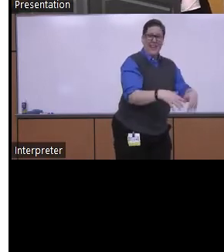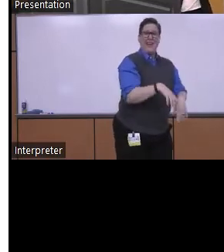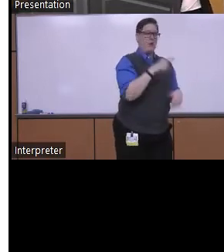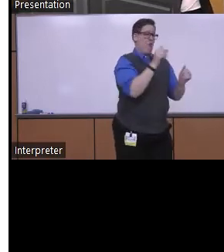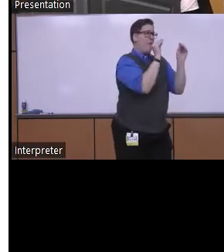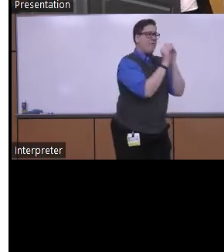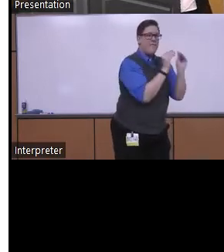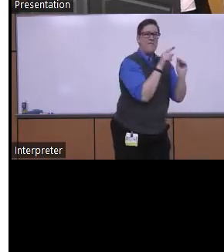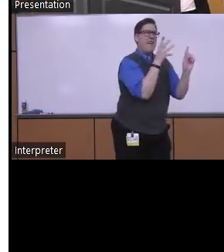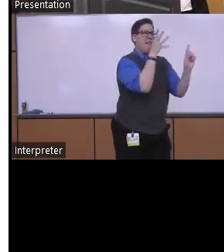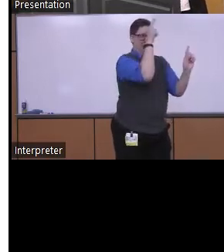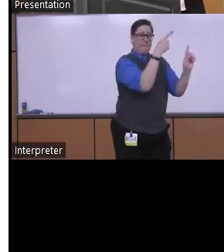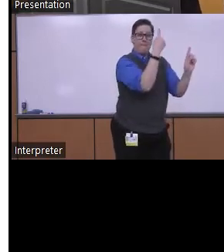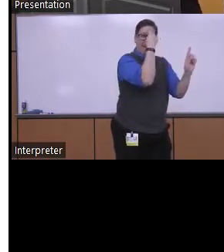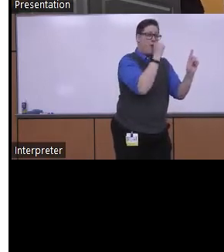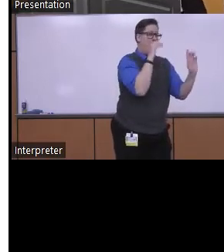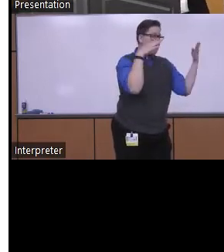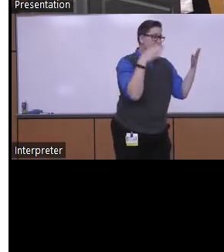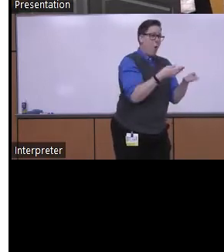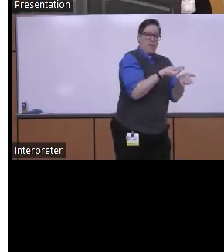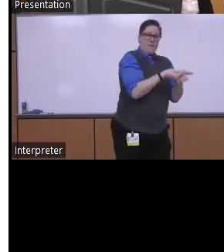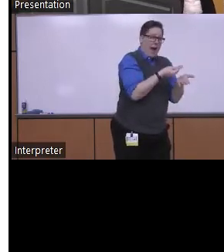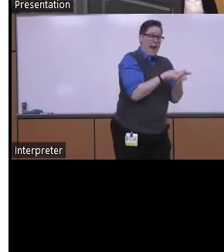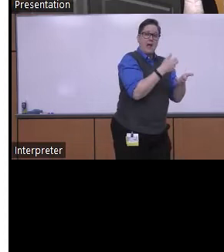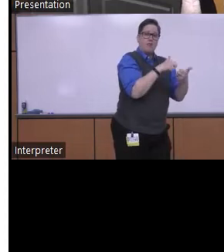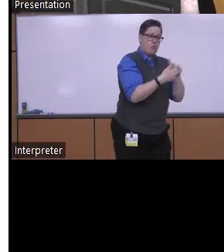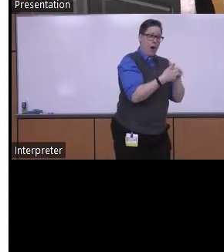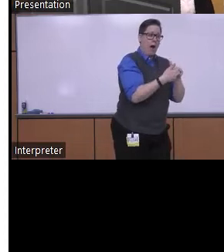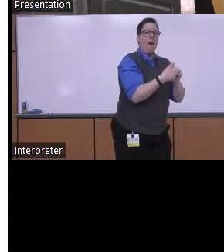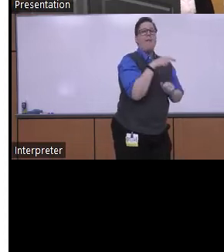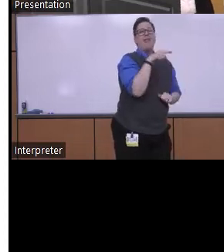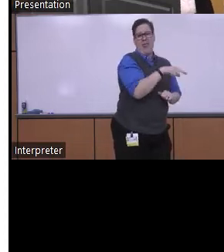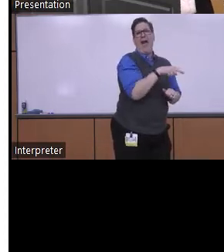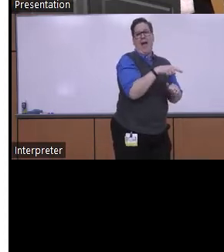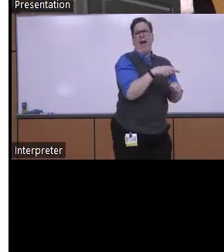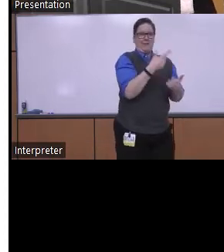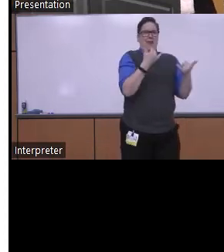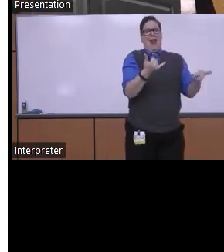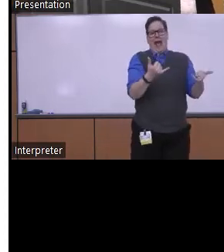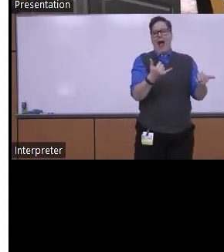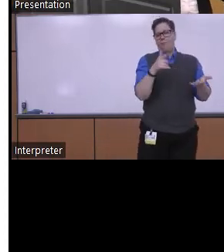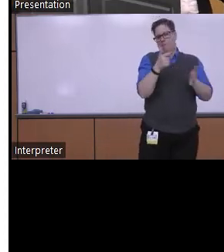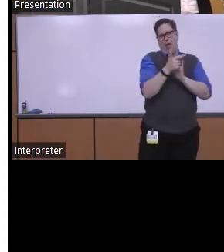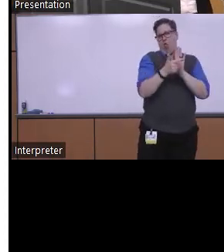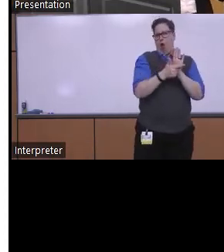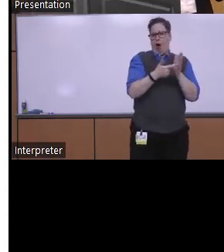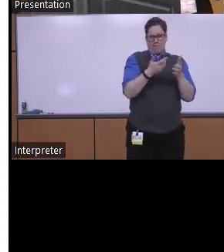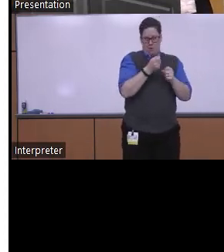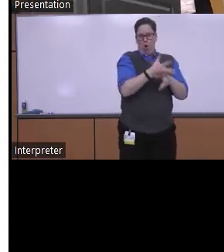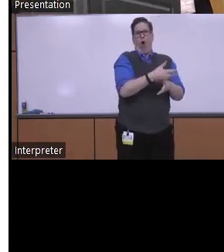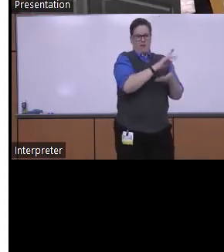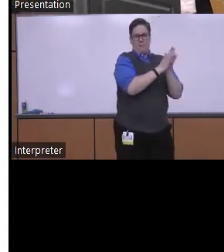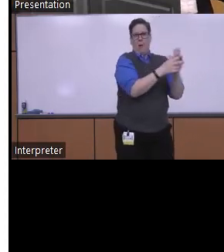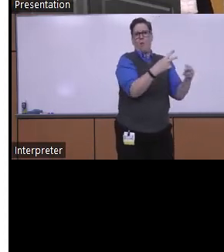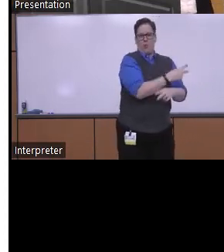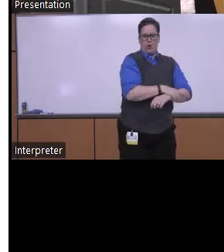on fixing what's wrong with these parents, is emerging as the legacy of ACWA. And child welfare experts and policymakers